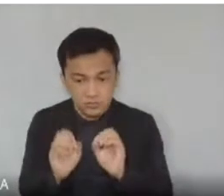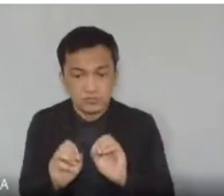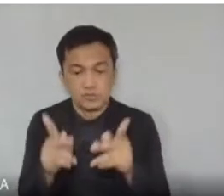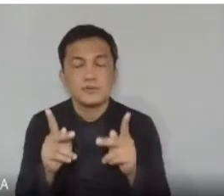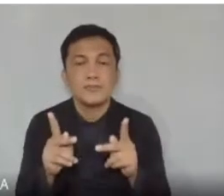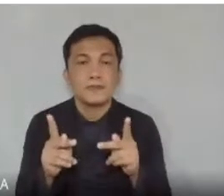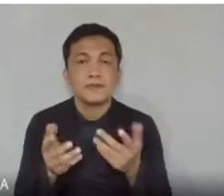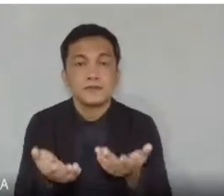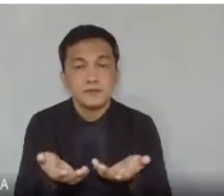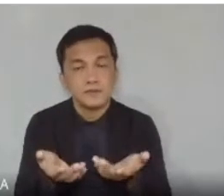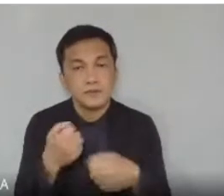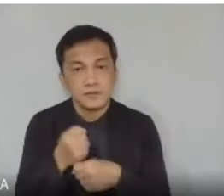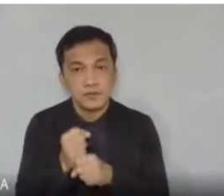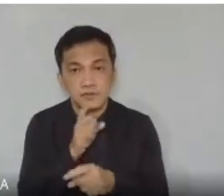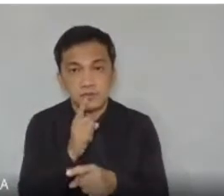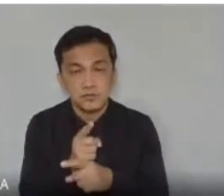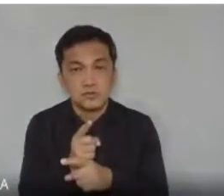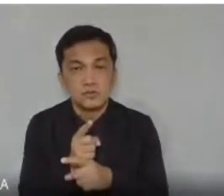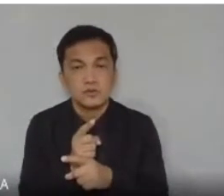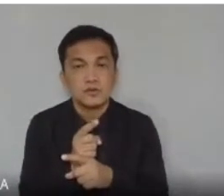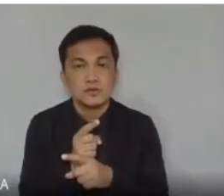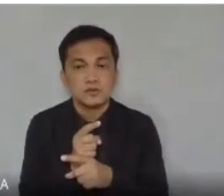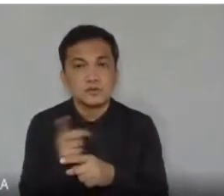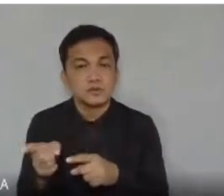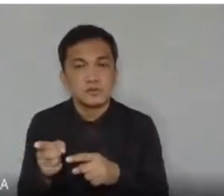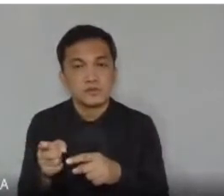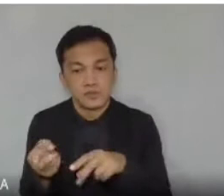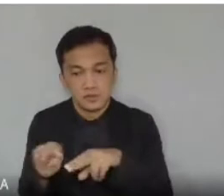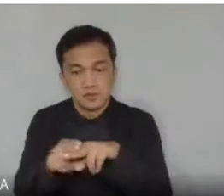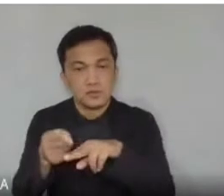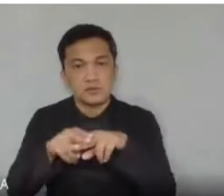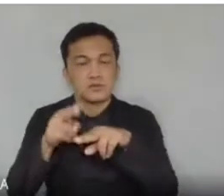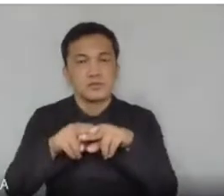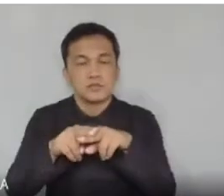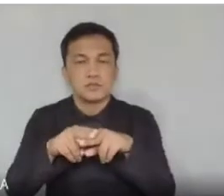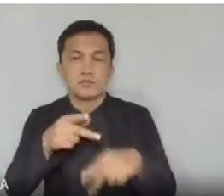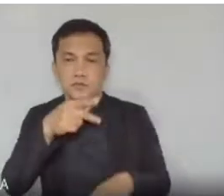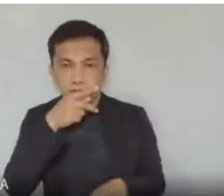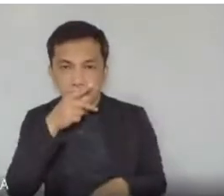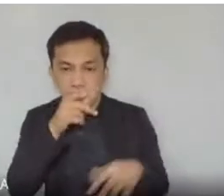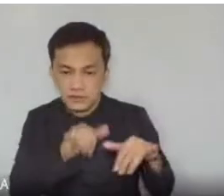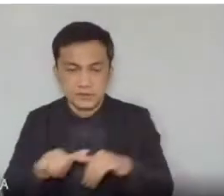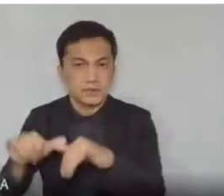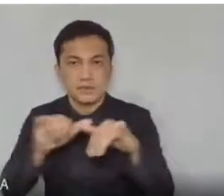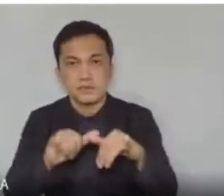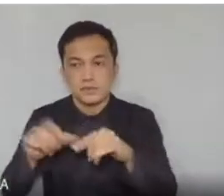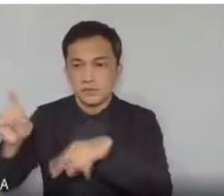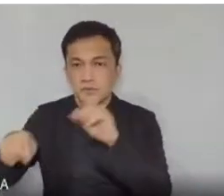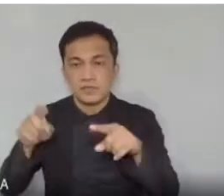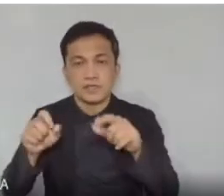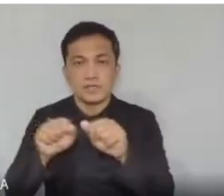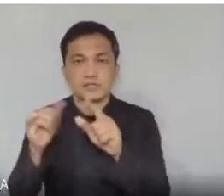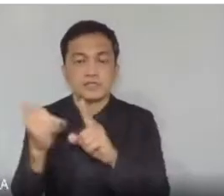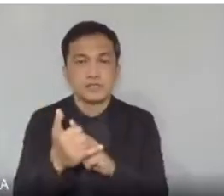progress. And we want to thank, for example, the UP National Telehealth Center, all our partners, even the private